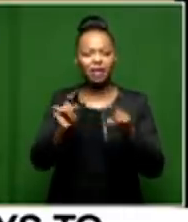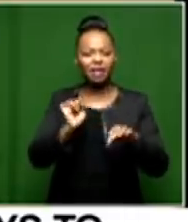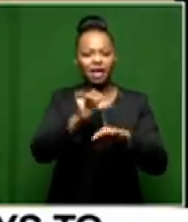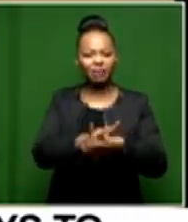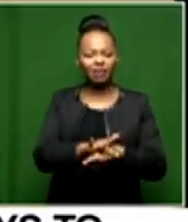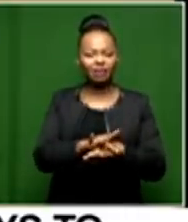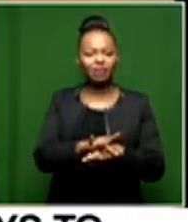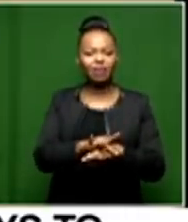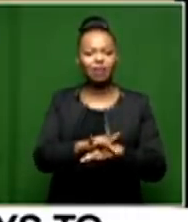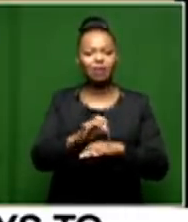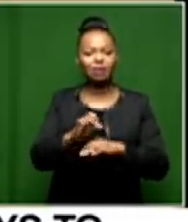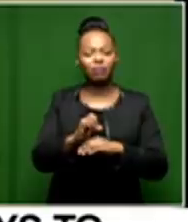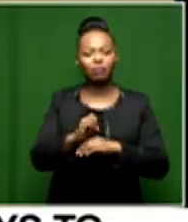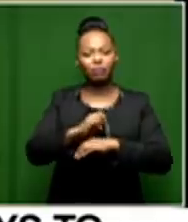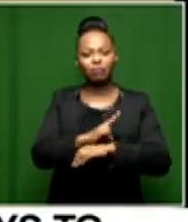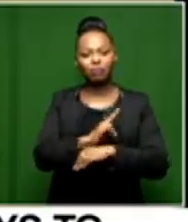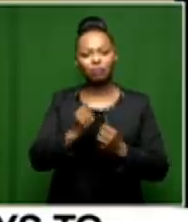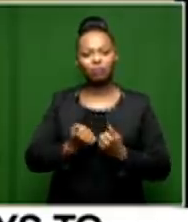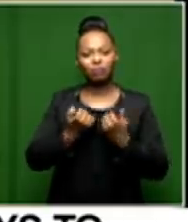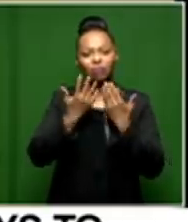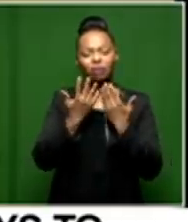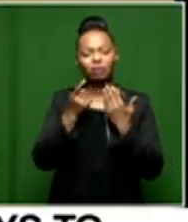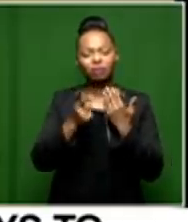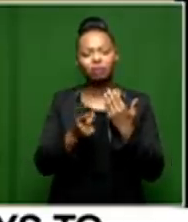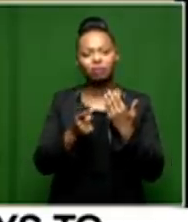post-viral infection,